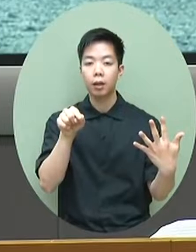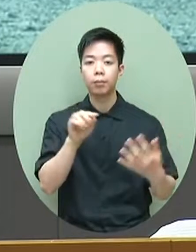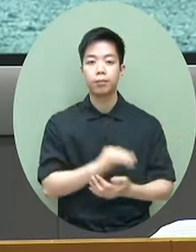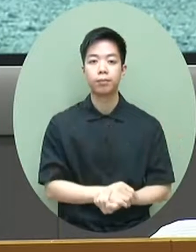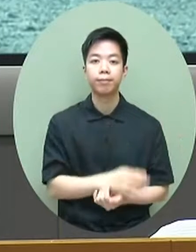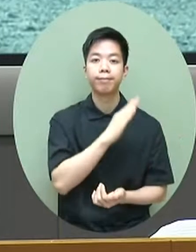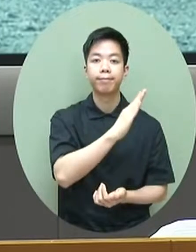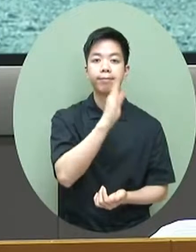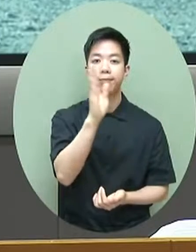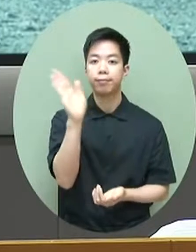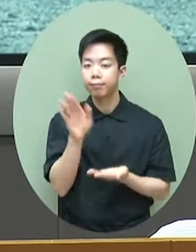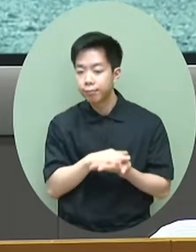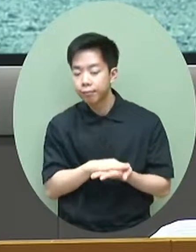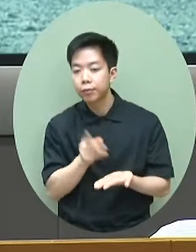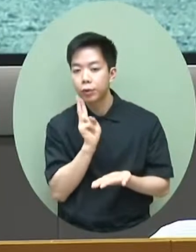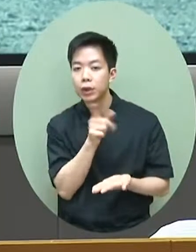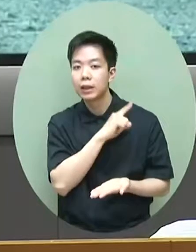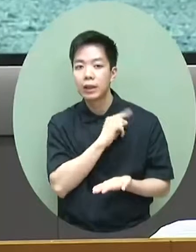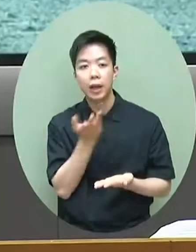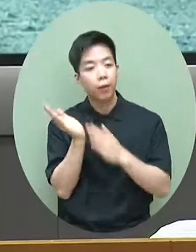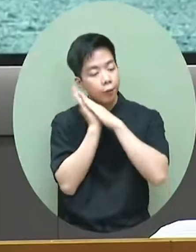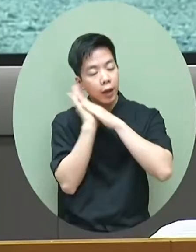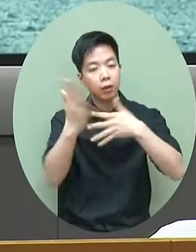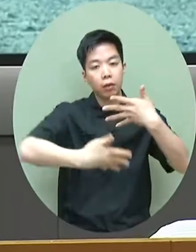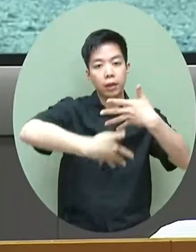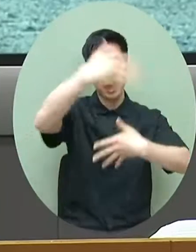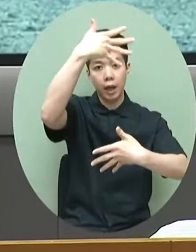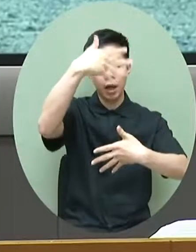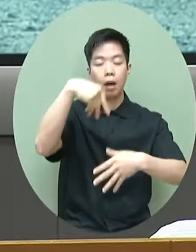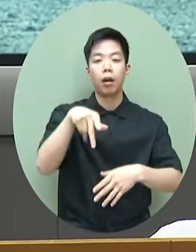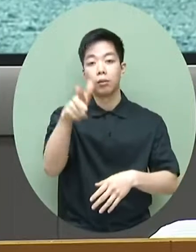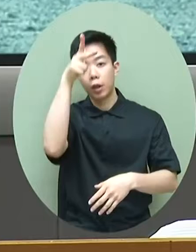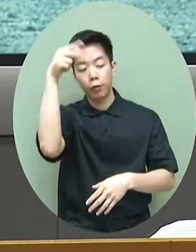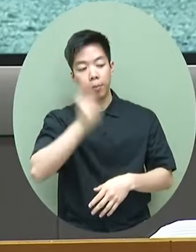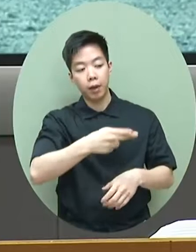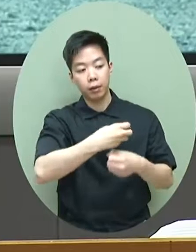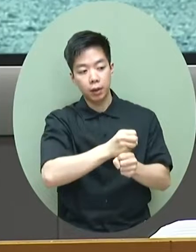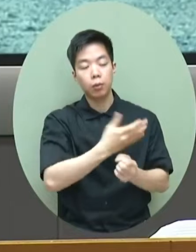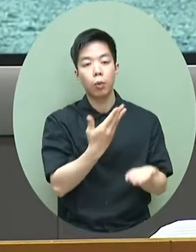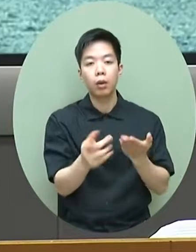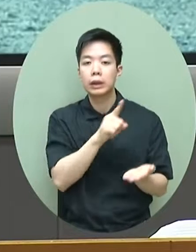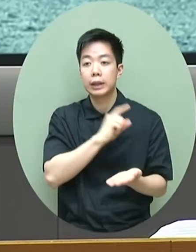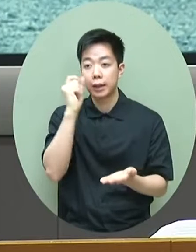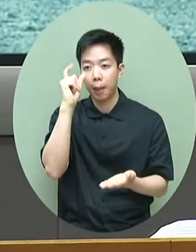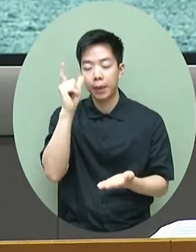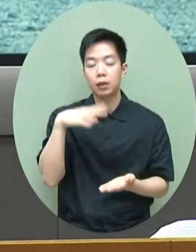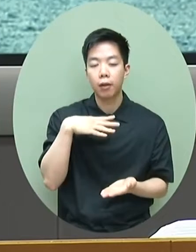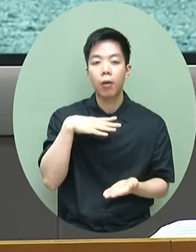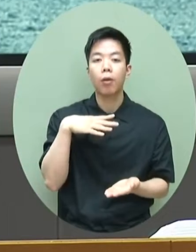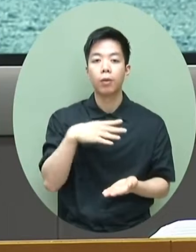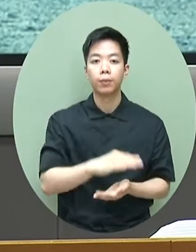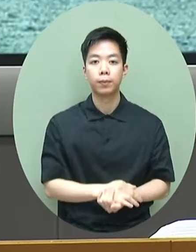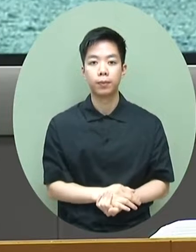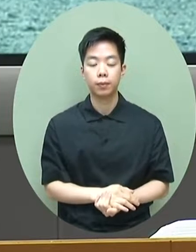conducted. This is due to various reasons. Say, the building where the case